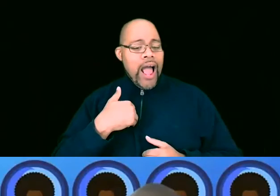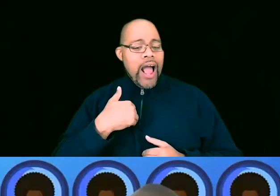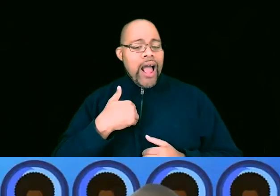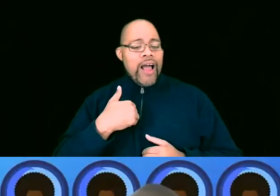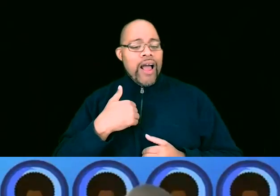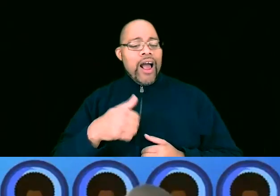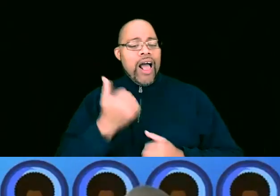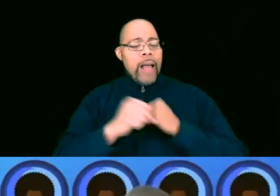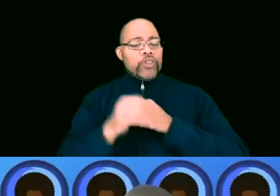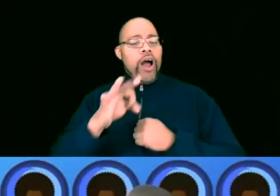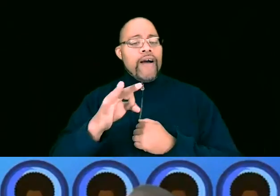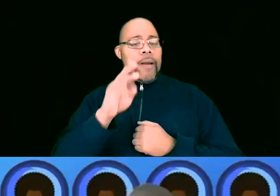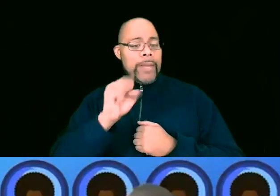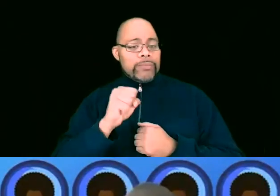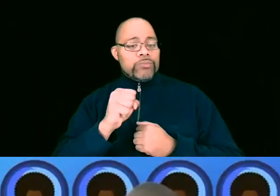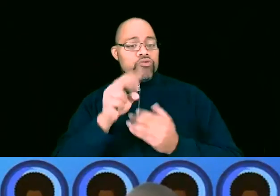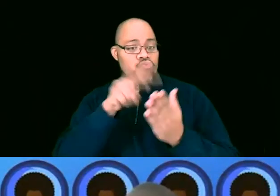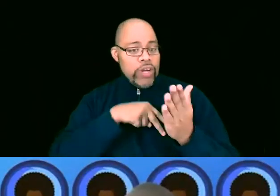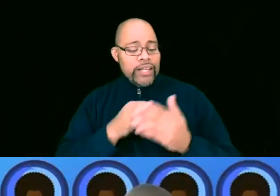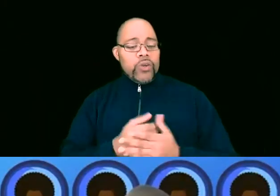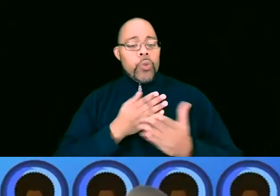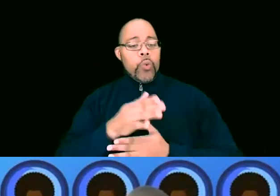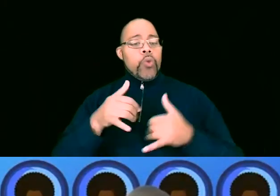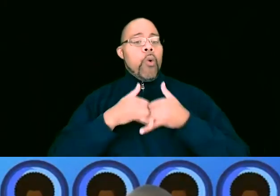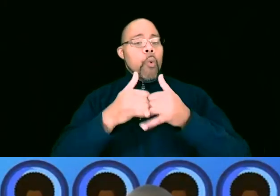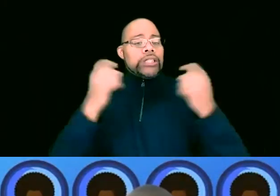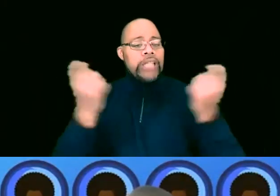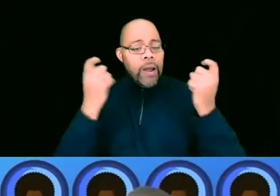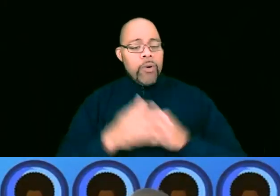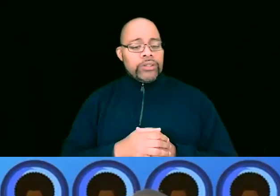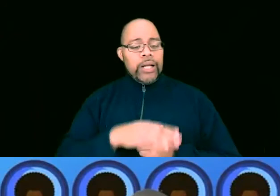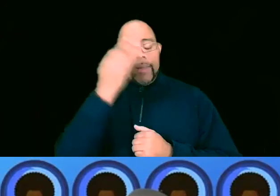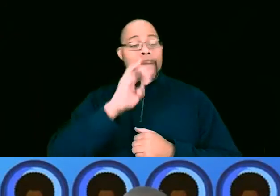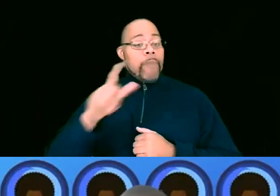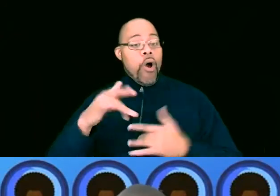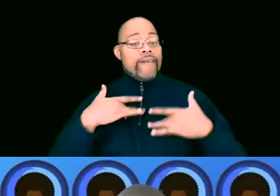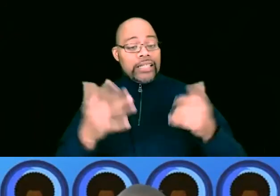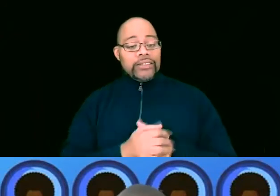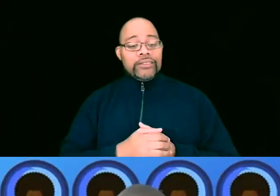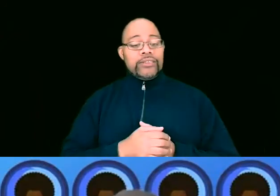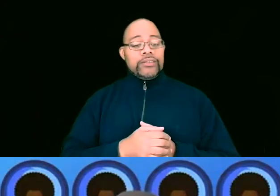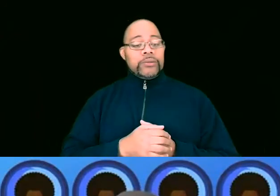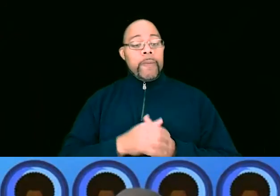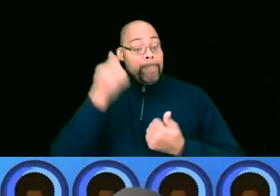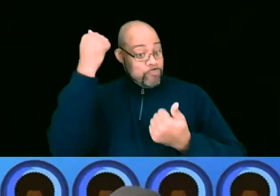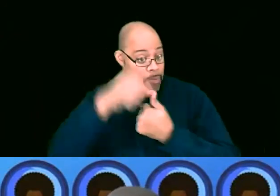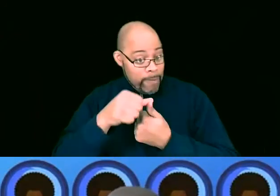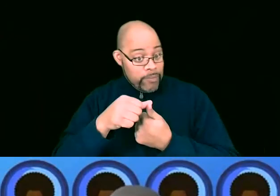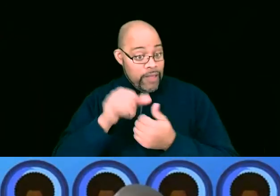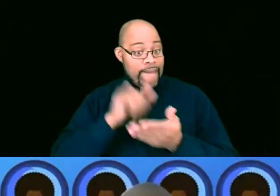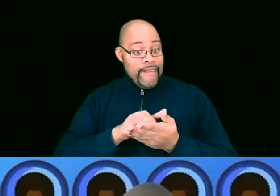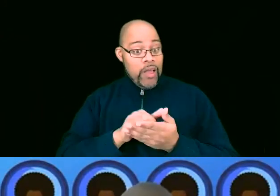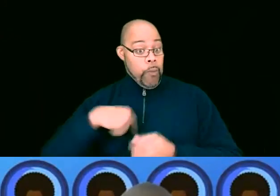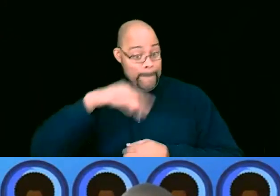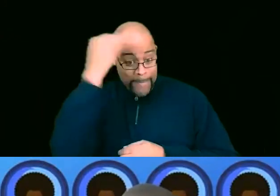episode of BIMS Read throughout the award ceremony, the Black Ball event. Just remember that since we are